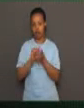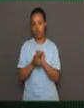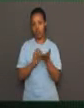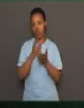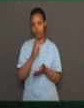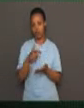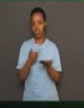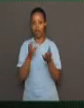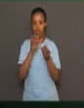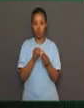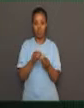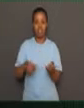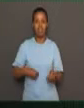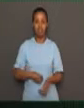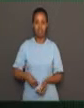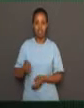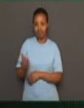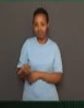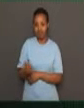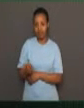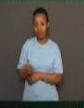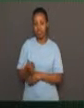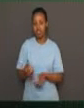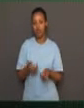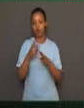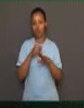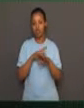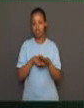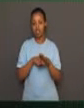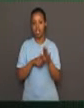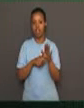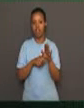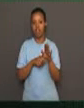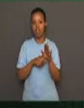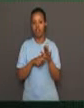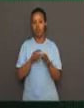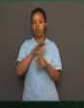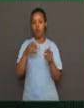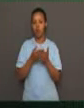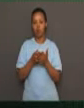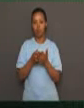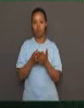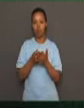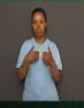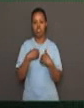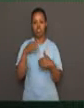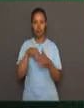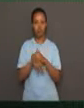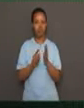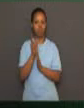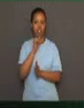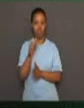Also, the embryonic tail does not develop into a tail in all species, like in